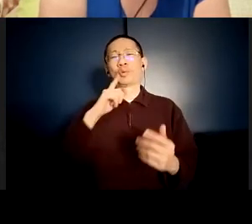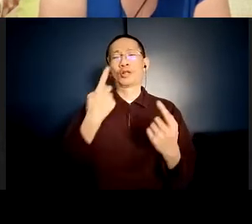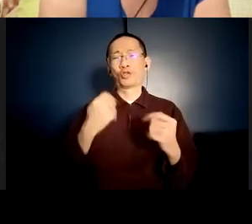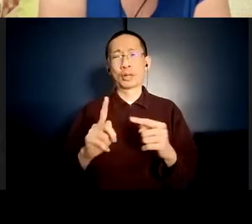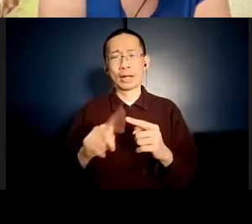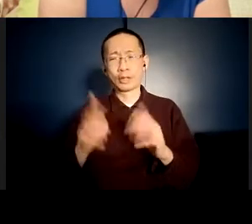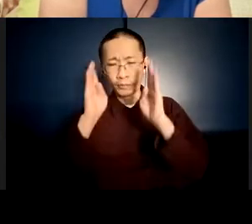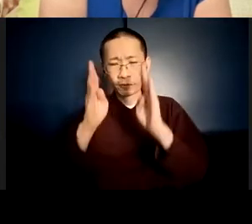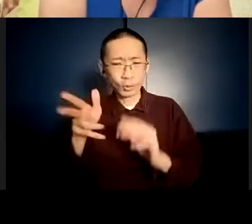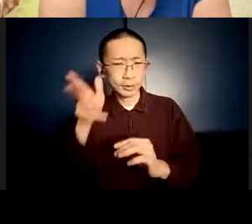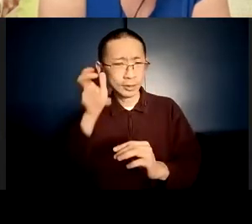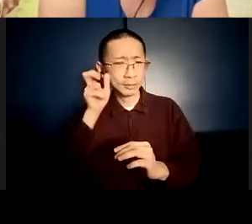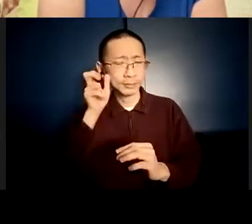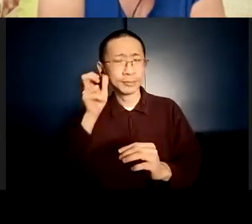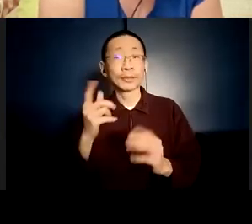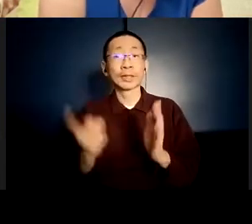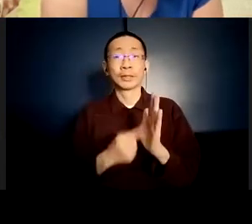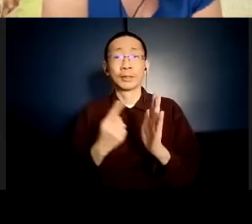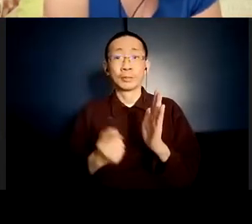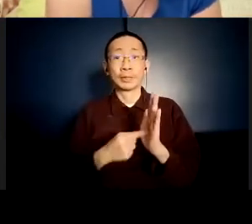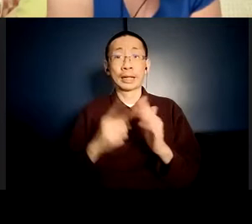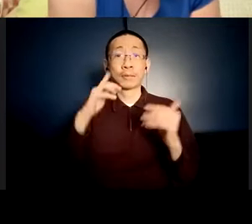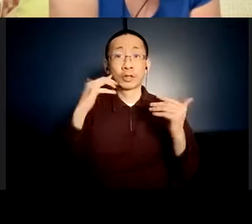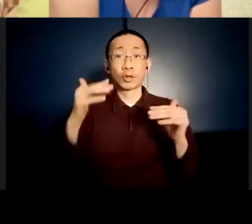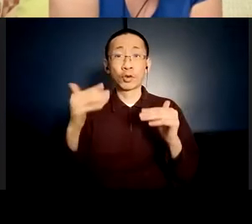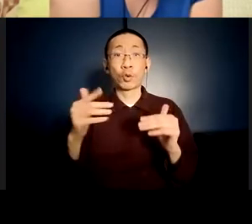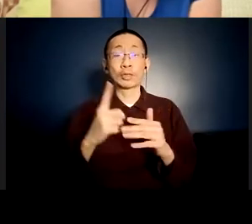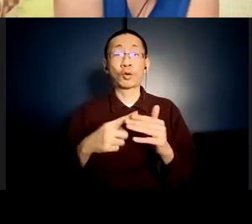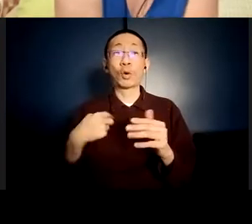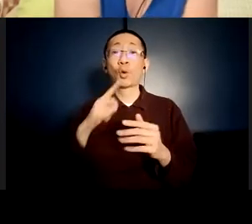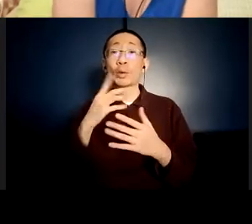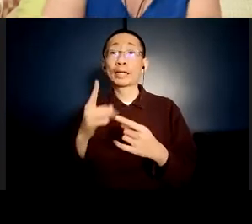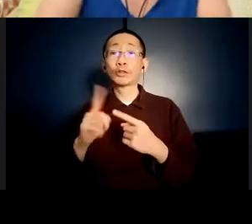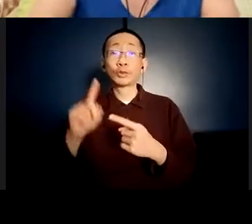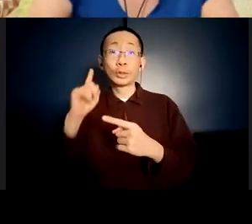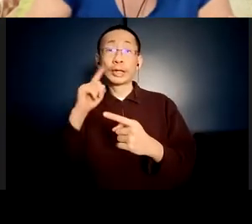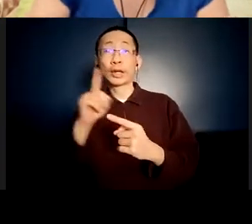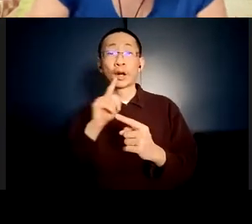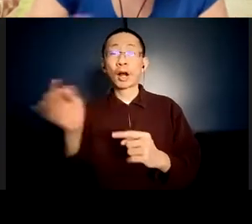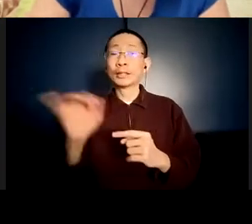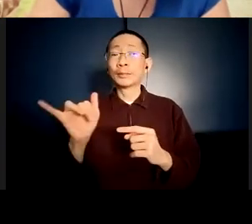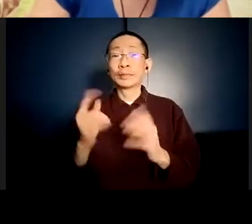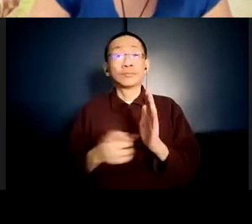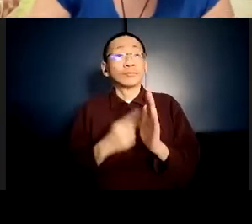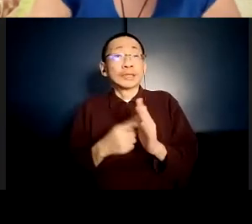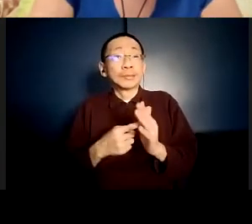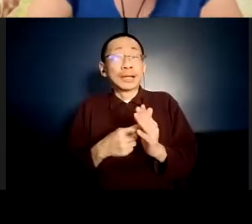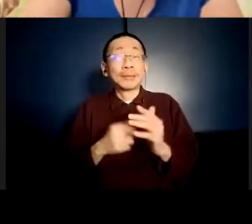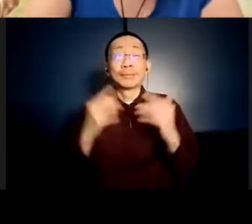to hear. Sometimes the noise and what we're interested in hearing are pretty similar. Sometimes the noise is